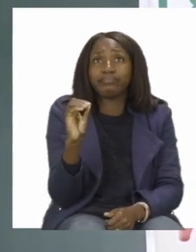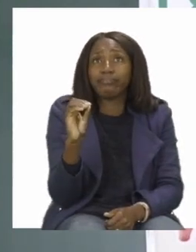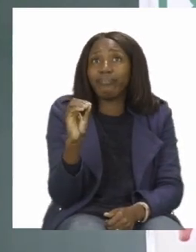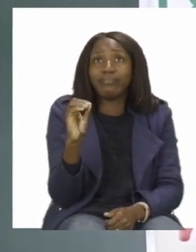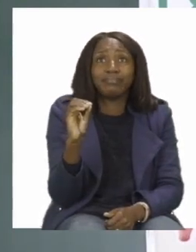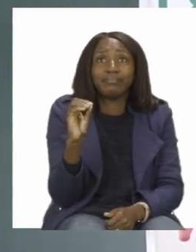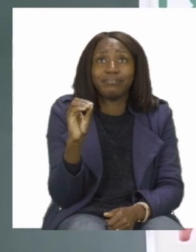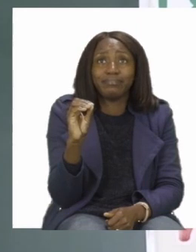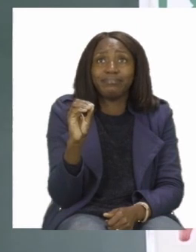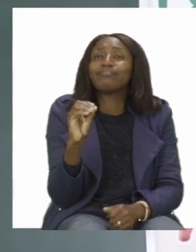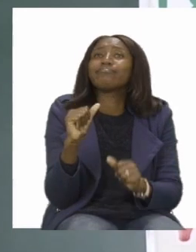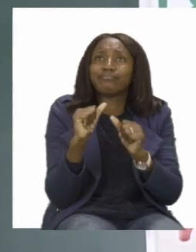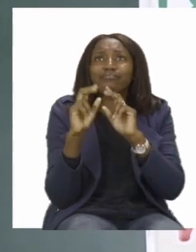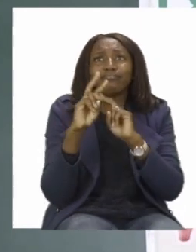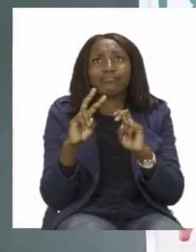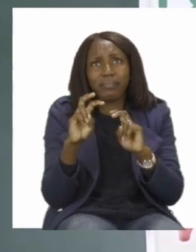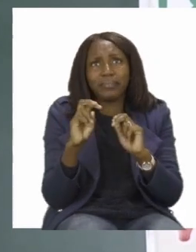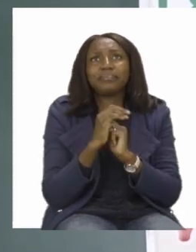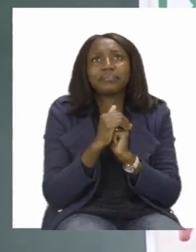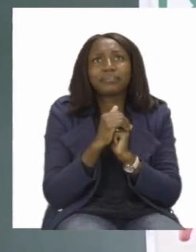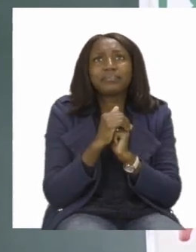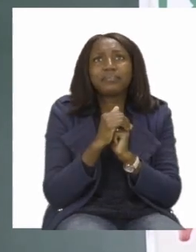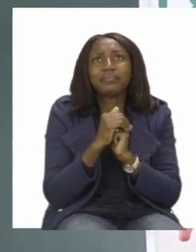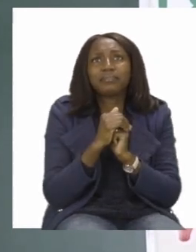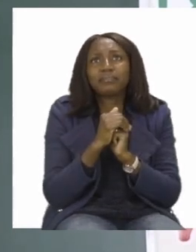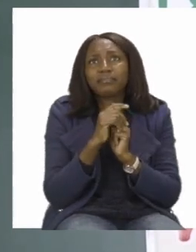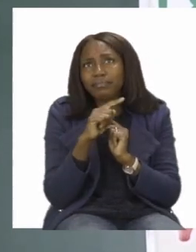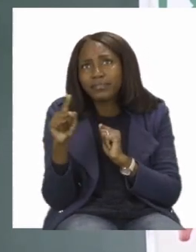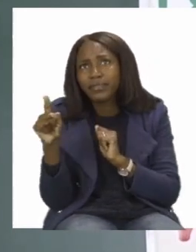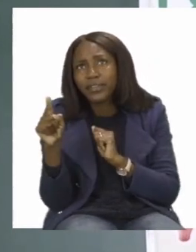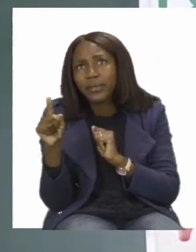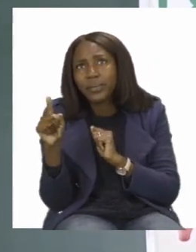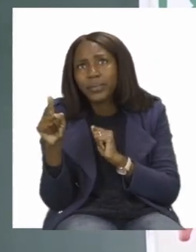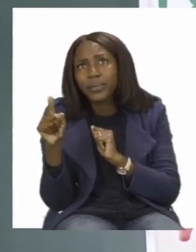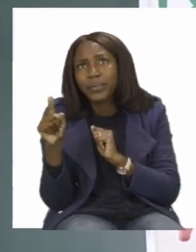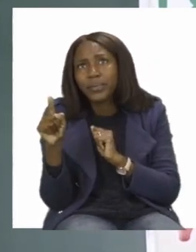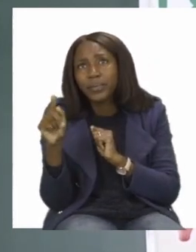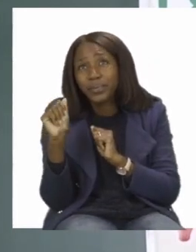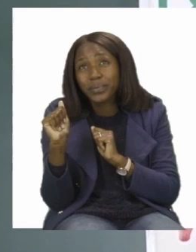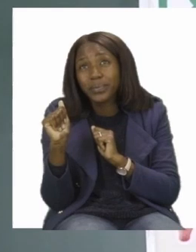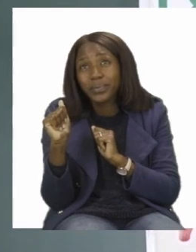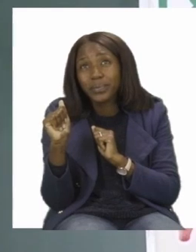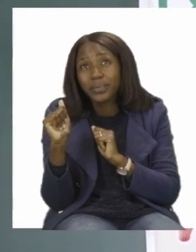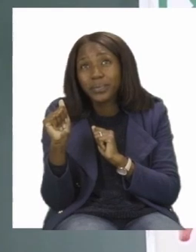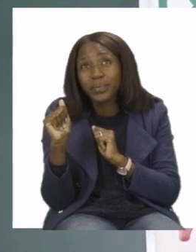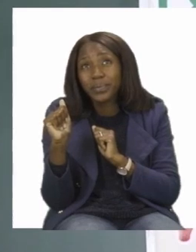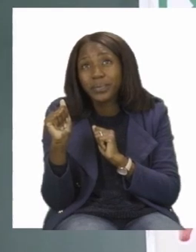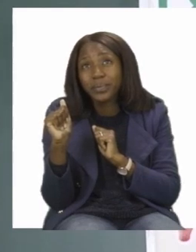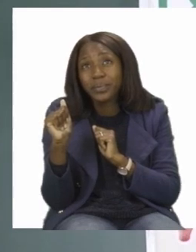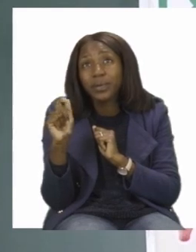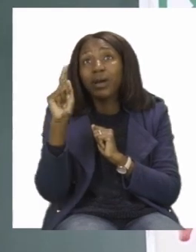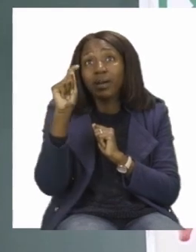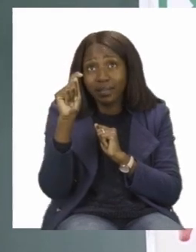So we need to keep on going. Let's try again. I found an A and